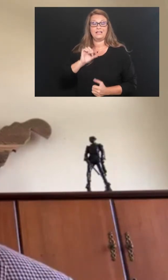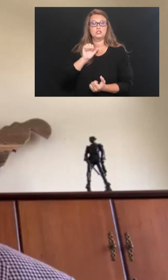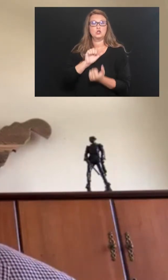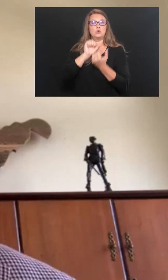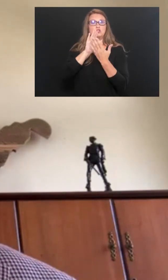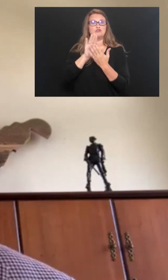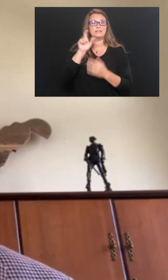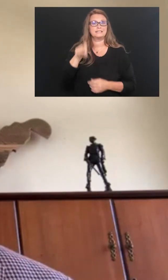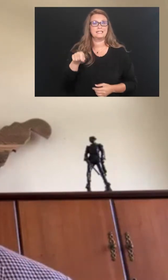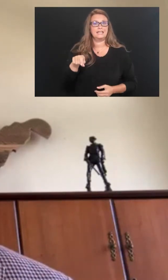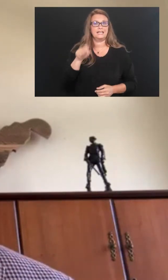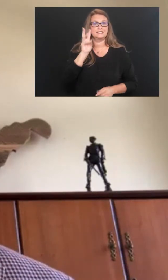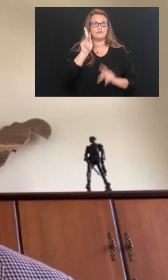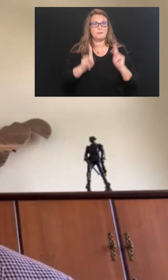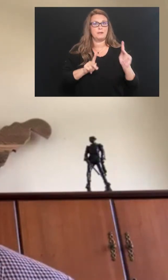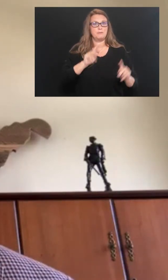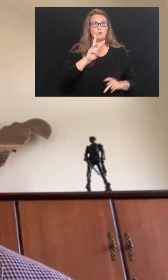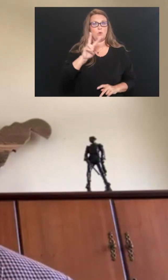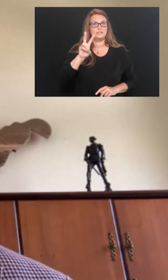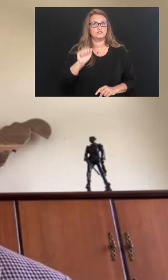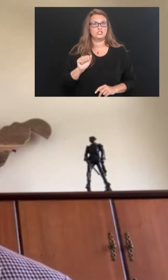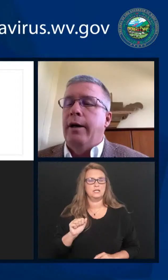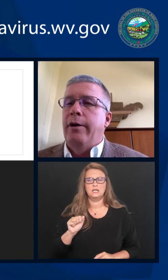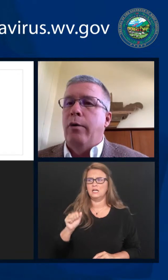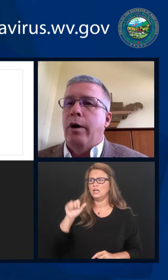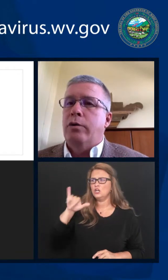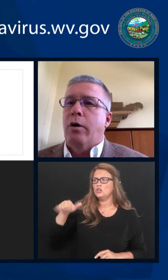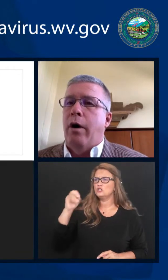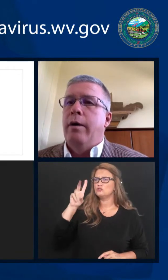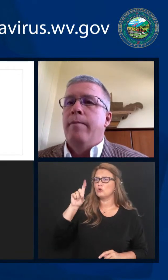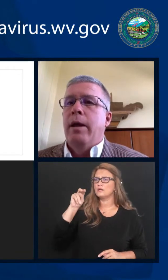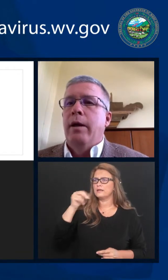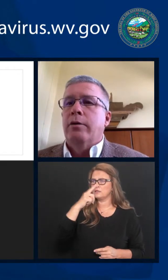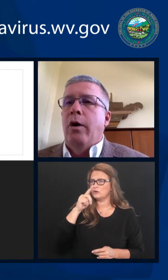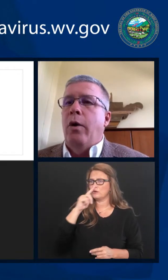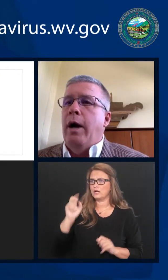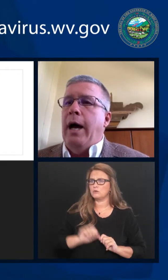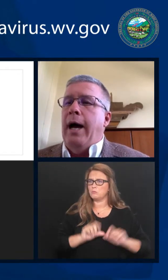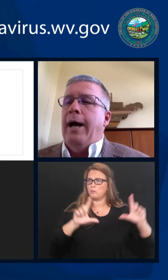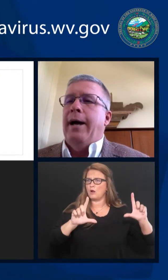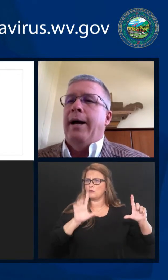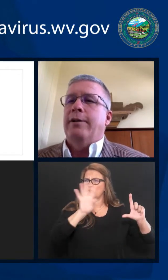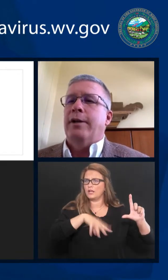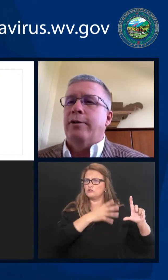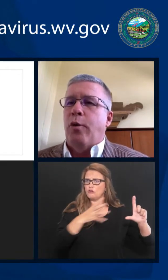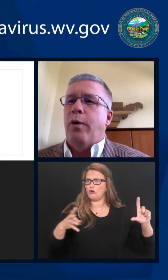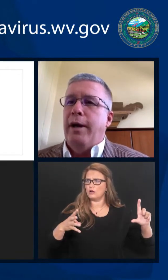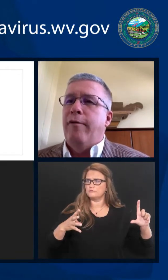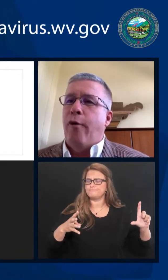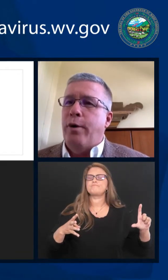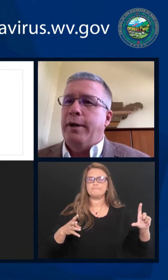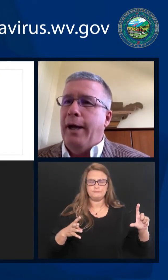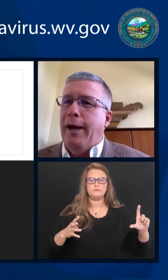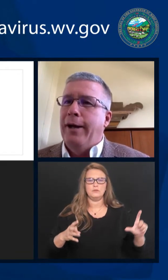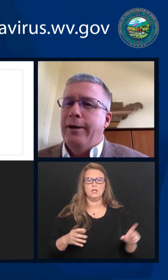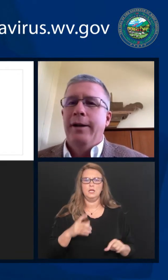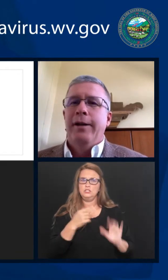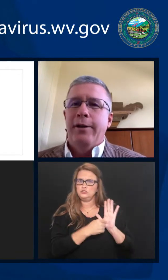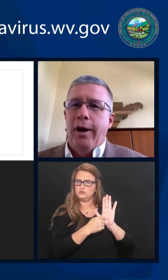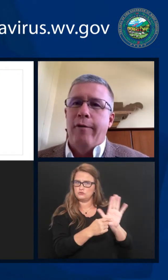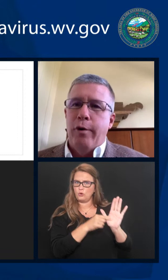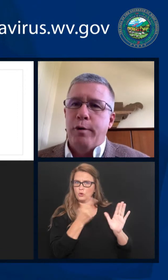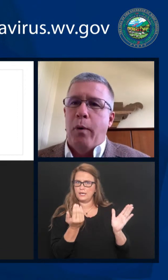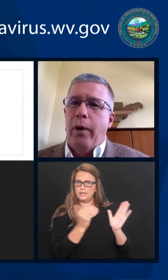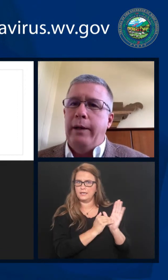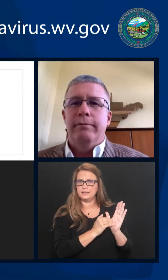Virginians. And Jordan, if you could, if we have that donut chart. So just to reinforce again,